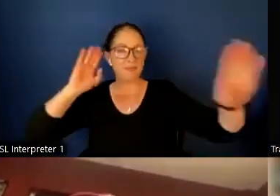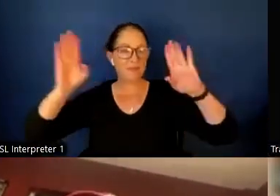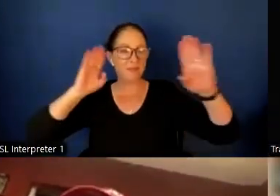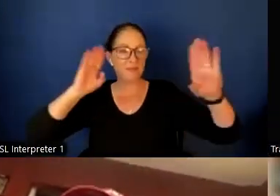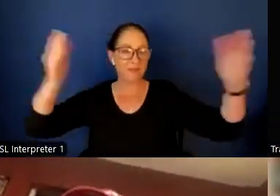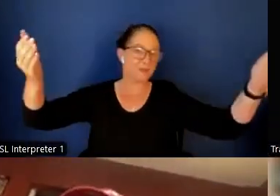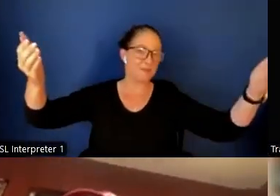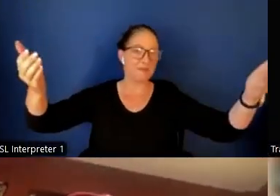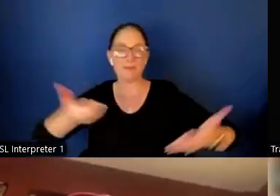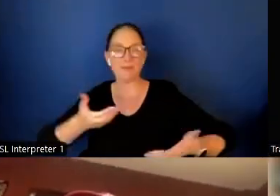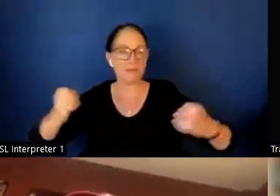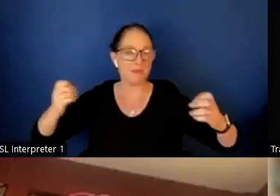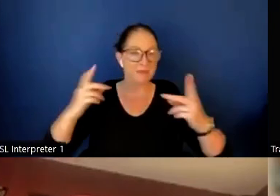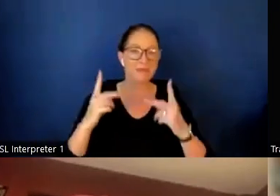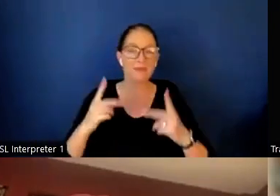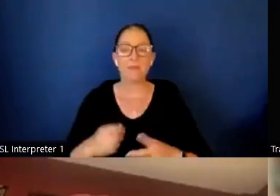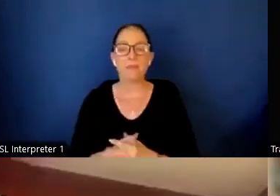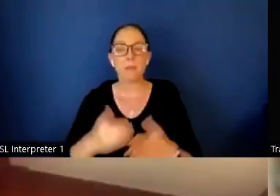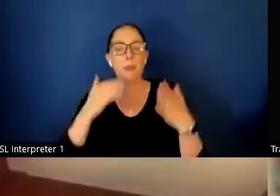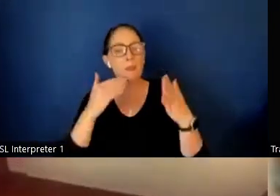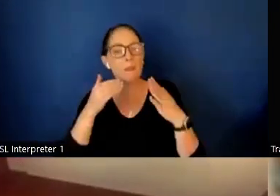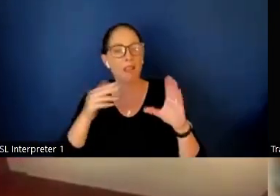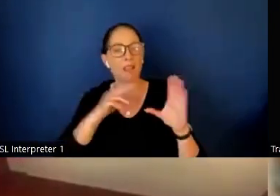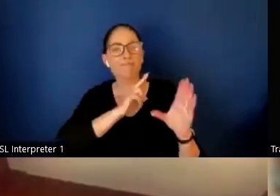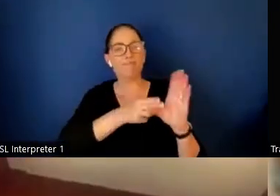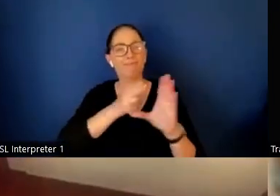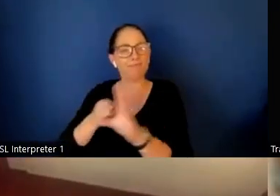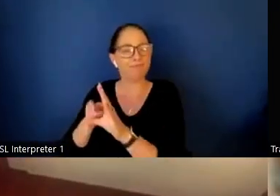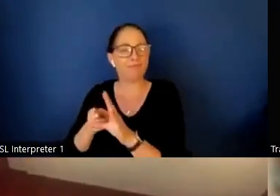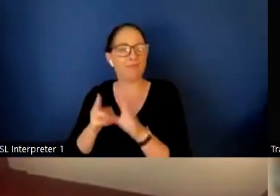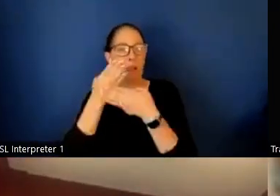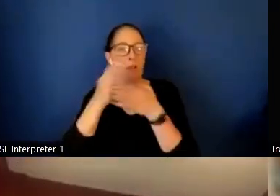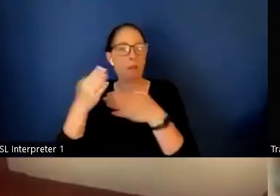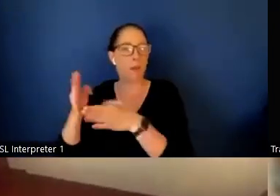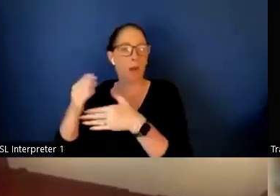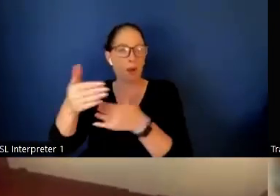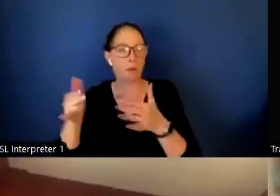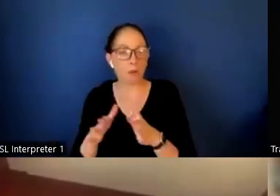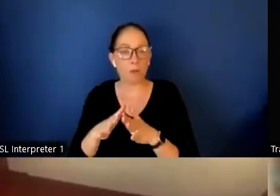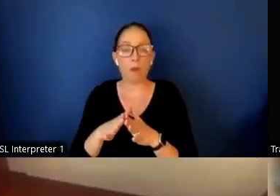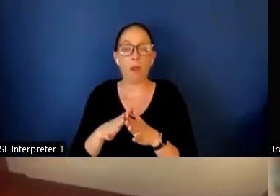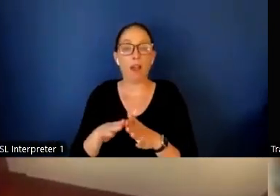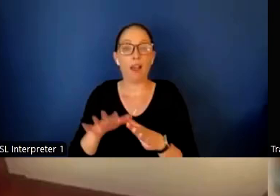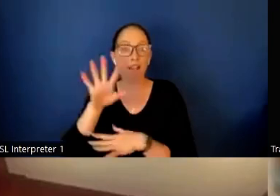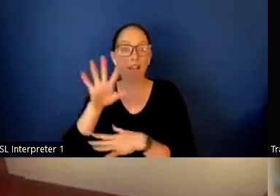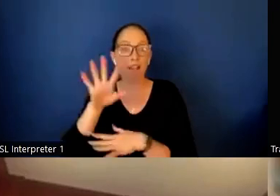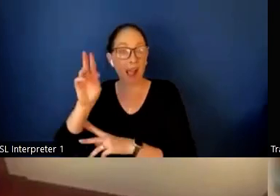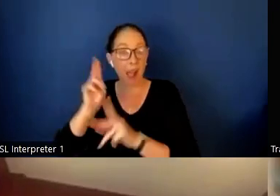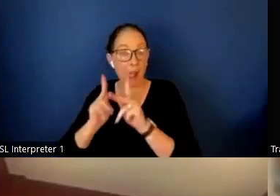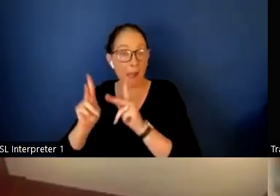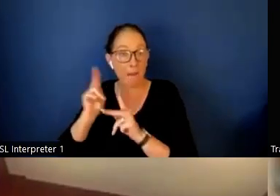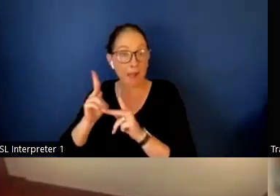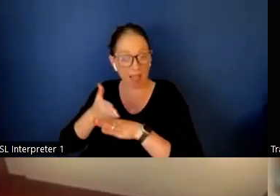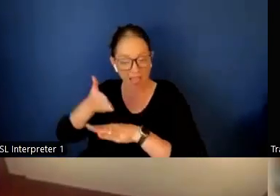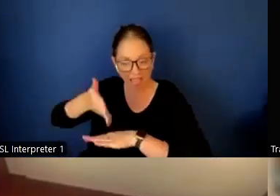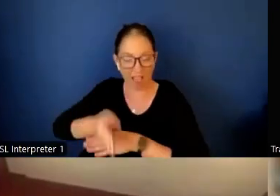Welcome back. Thank you so much for participating in that. Hey, there's 58 people here post a